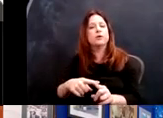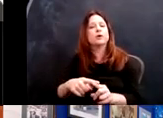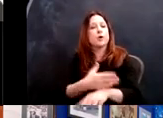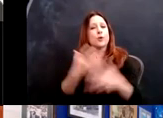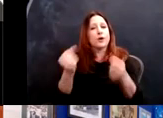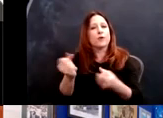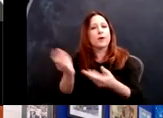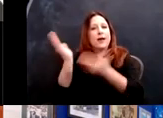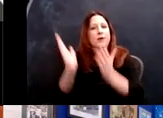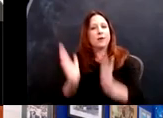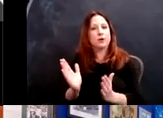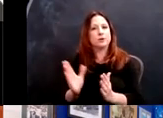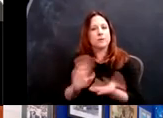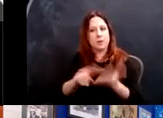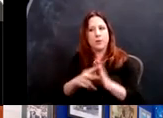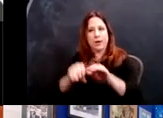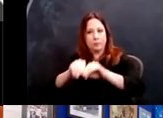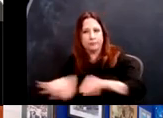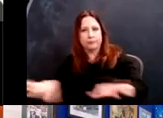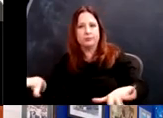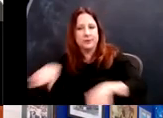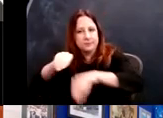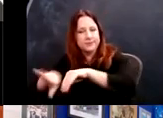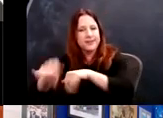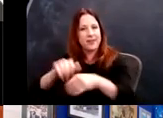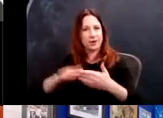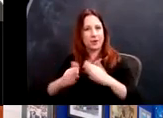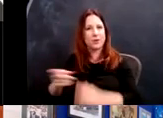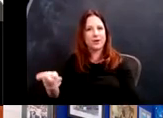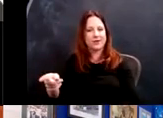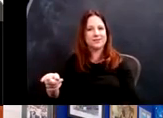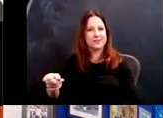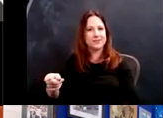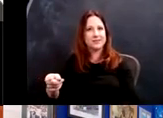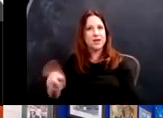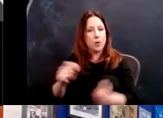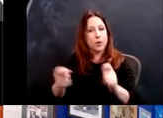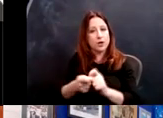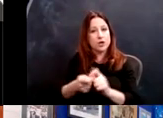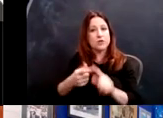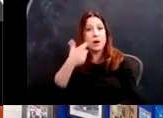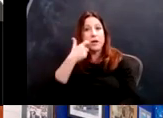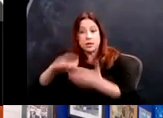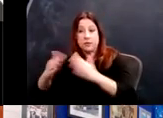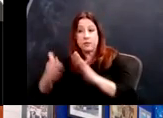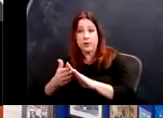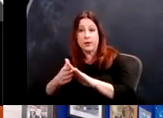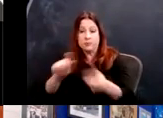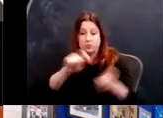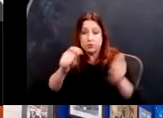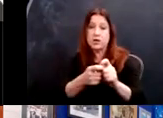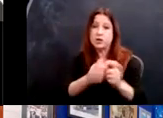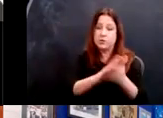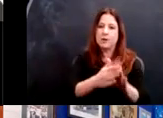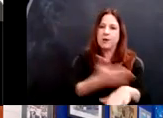go out and infect communities and turn the tide from addiction to recovery. How wonderful would that be,